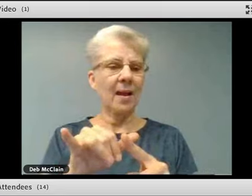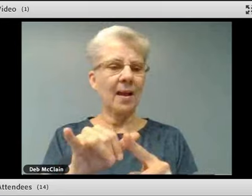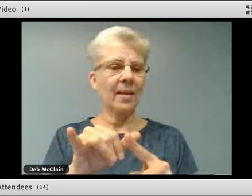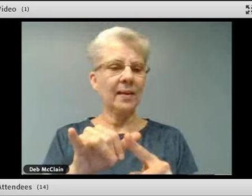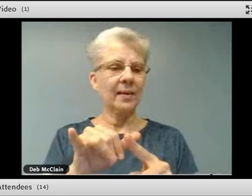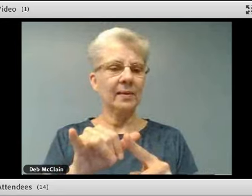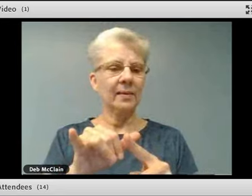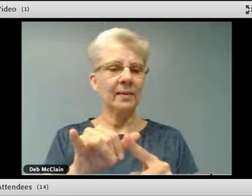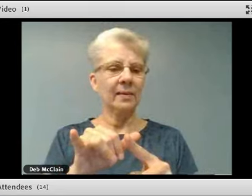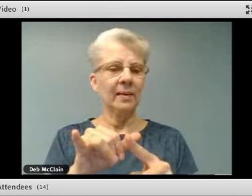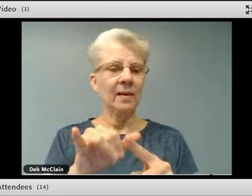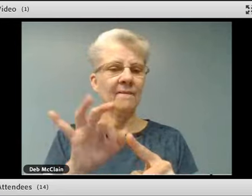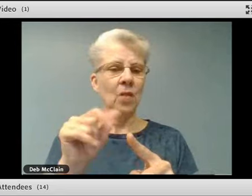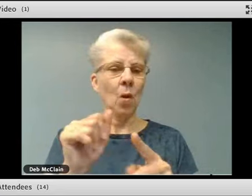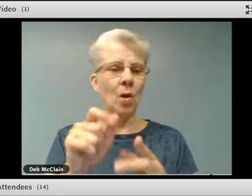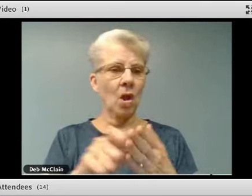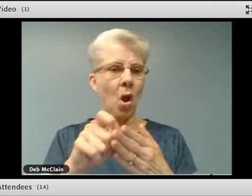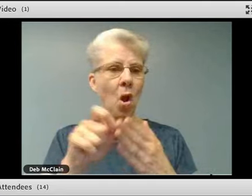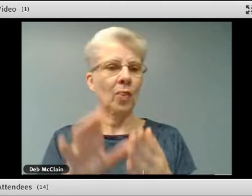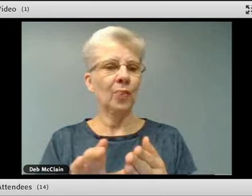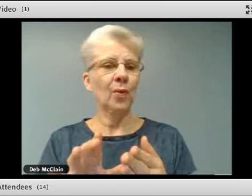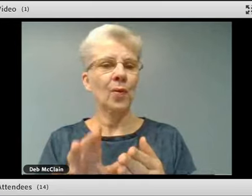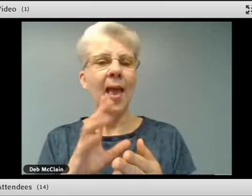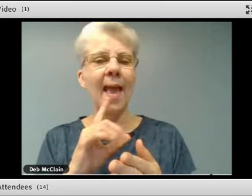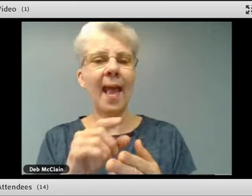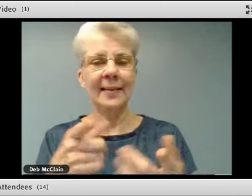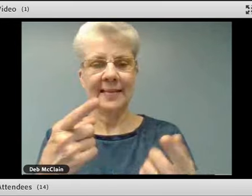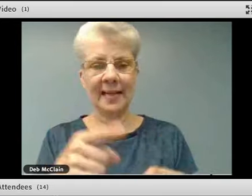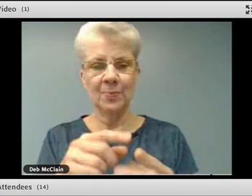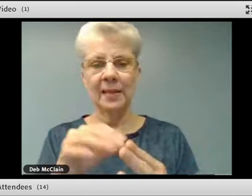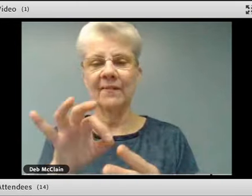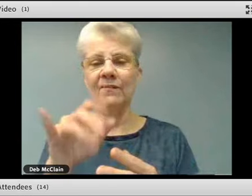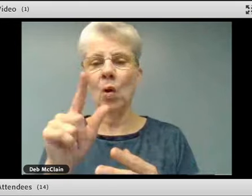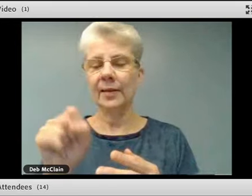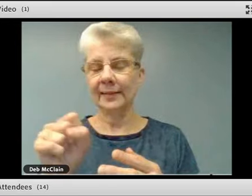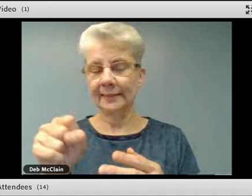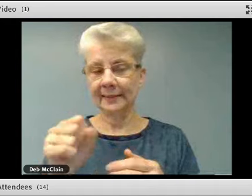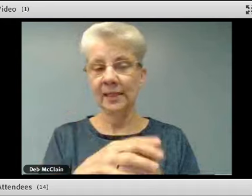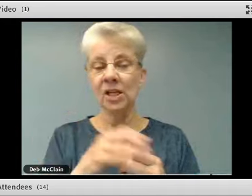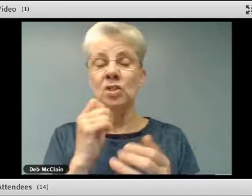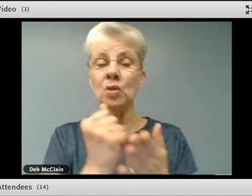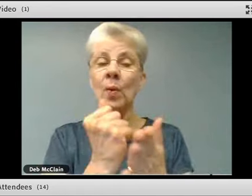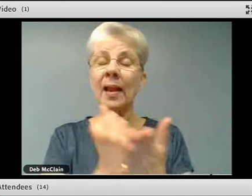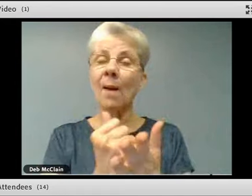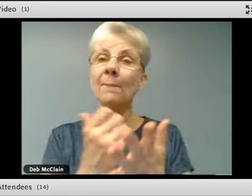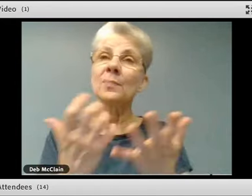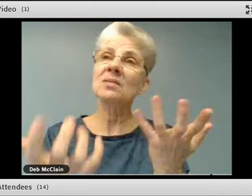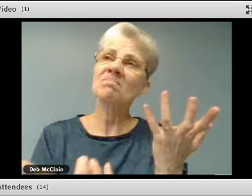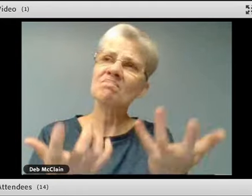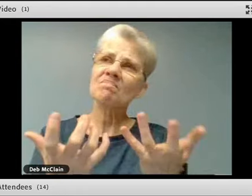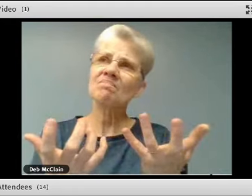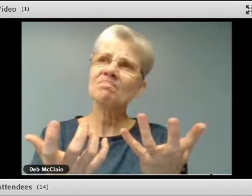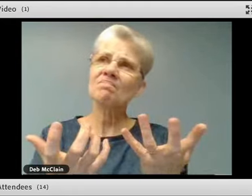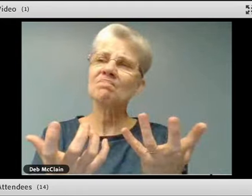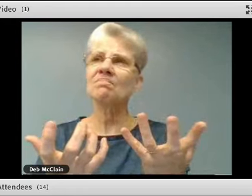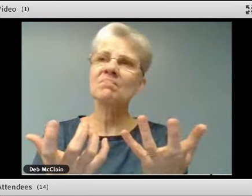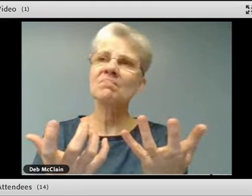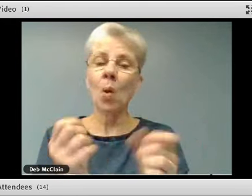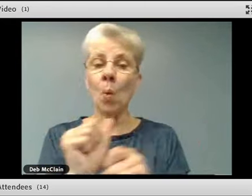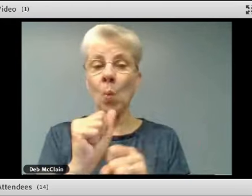a Florida author, and it does take place in Florida. So it helps you take these works of